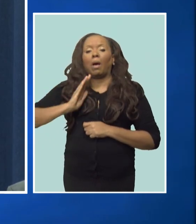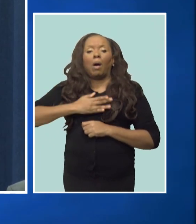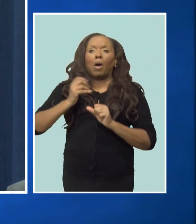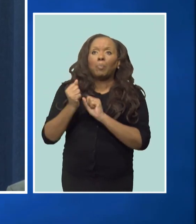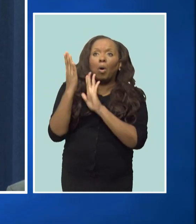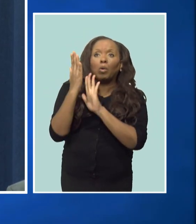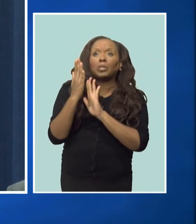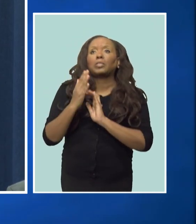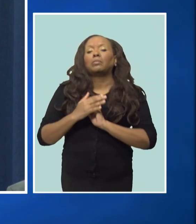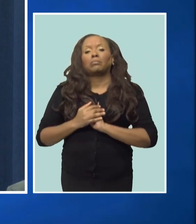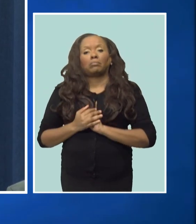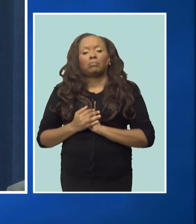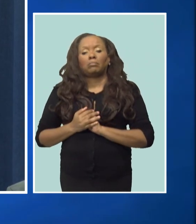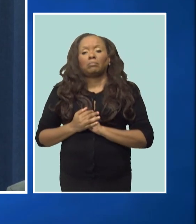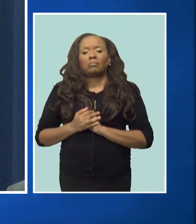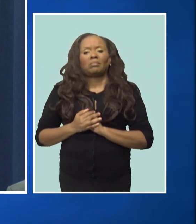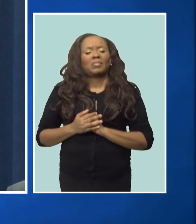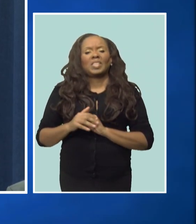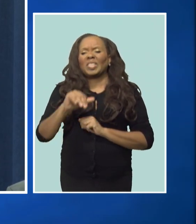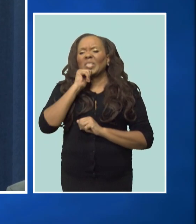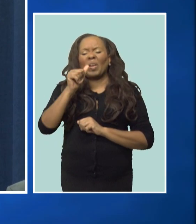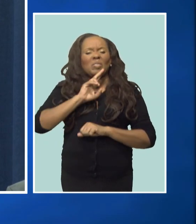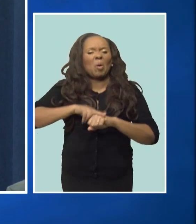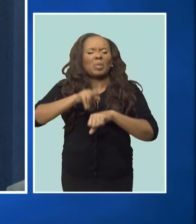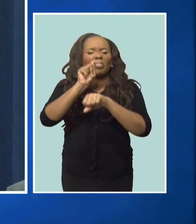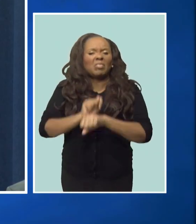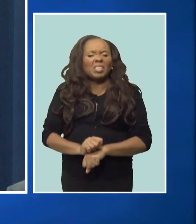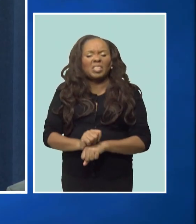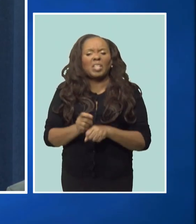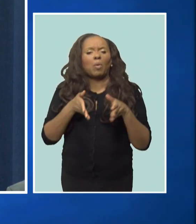traditional methods of policing to embracing data-driven,